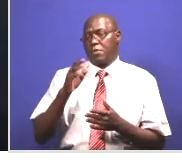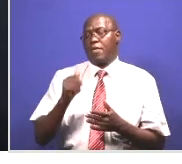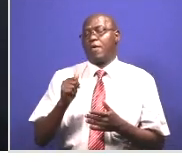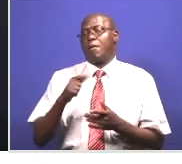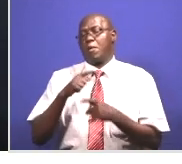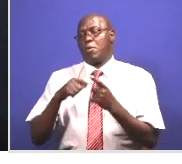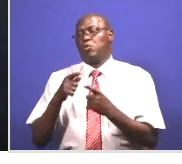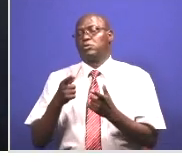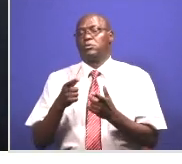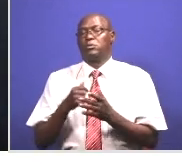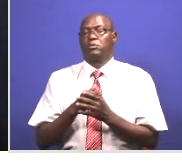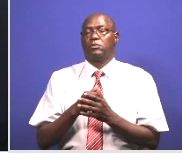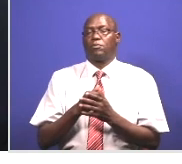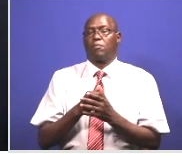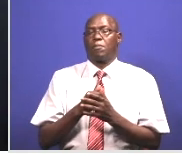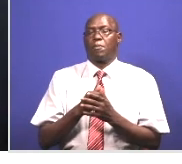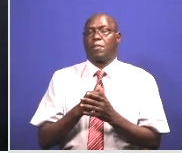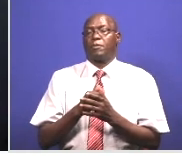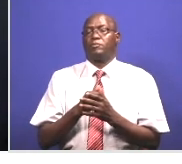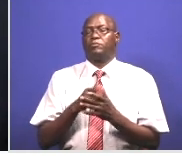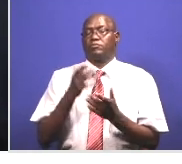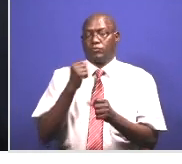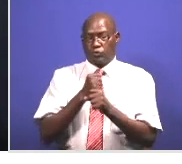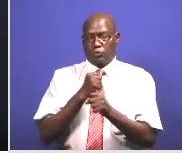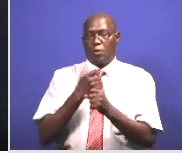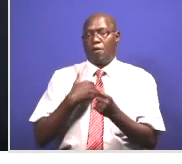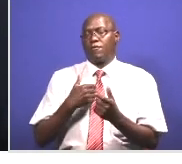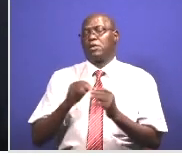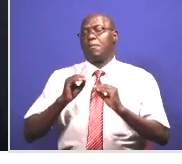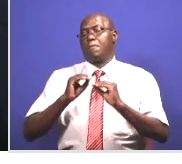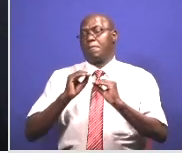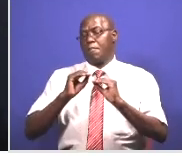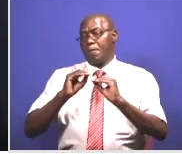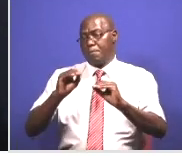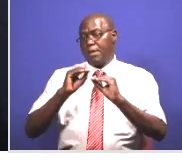As NCBA, our own staff do offer mentorship in various schools,